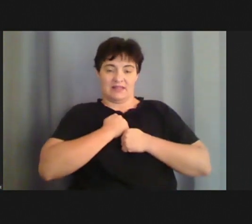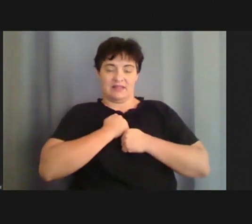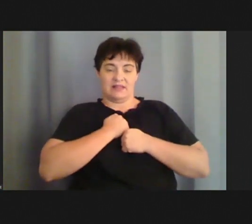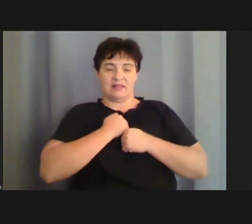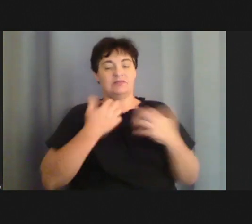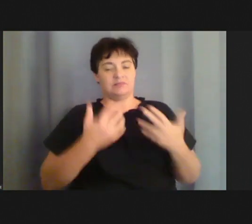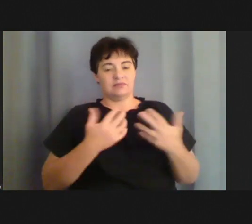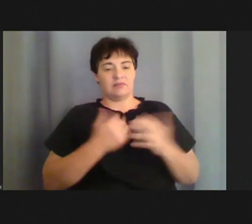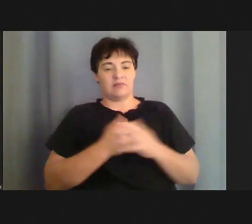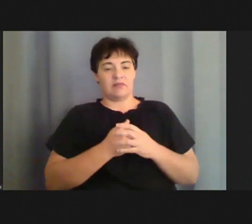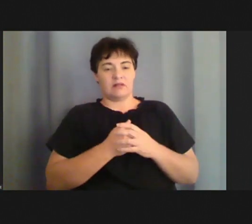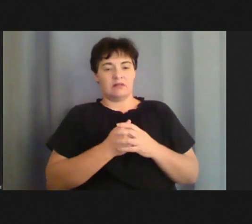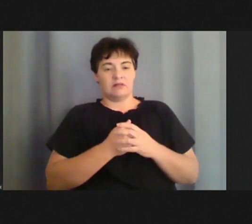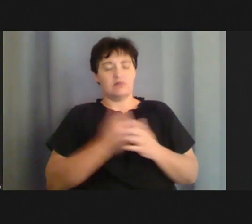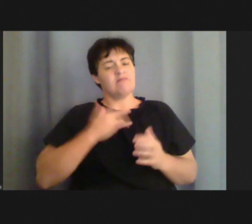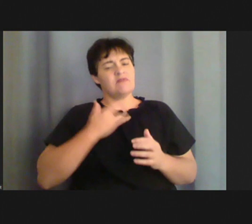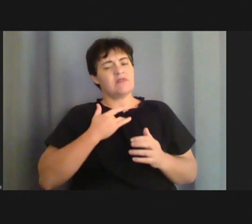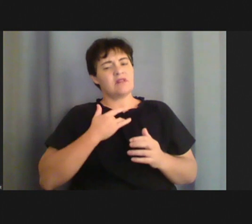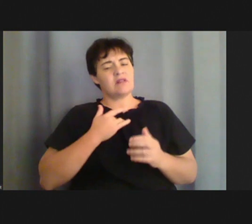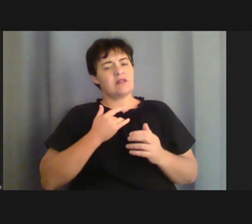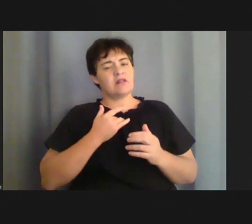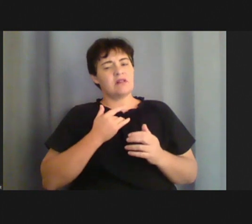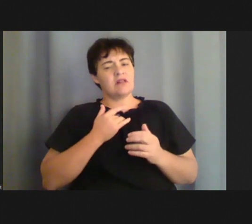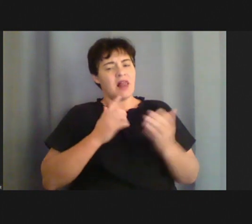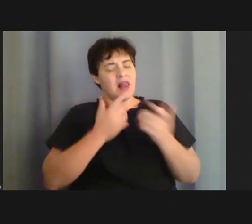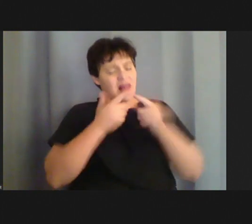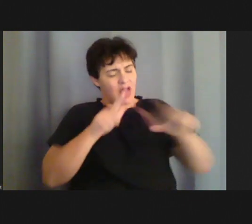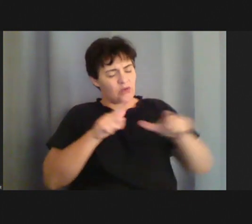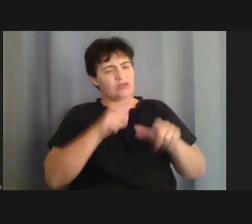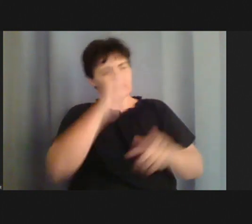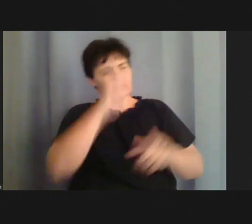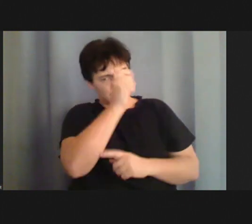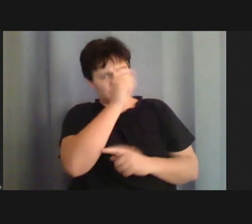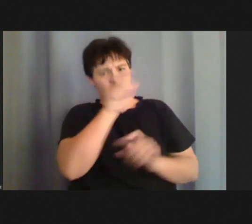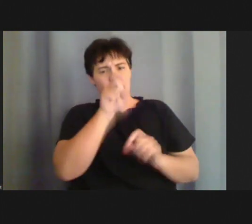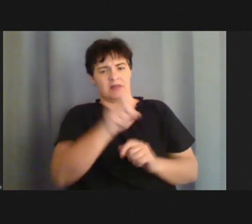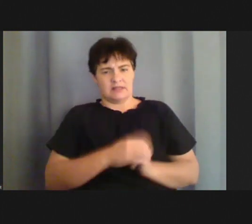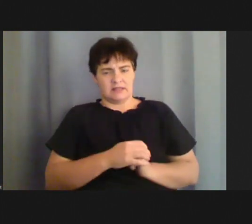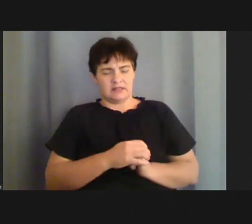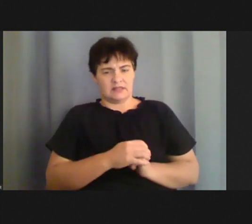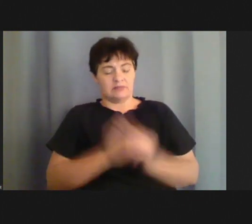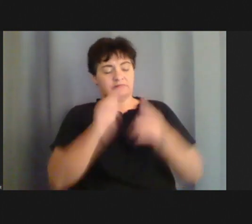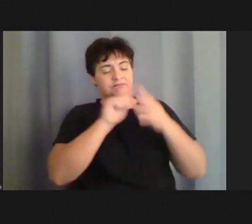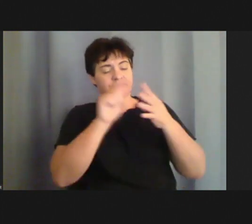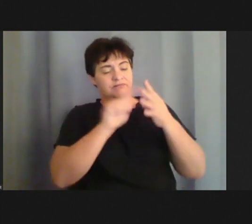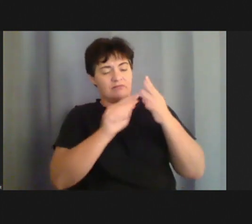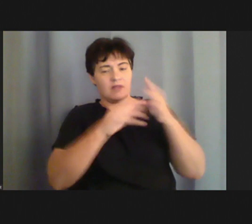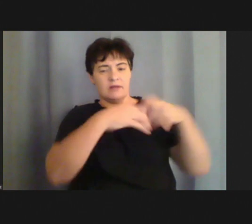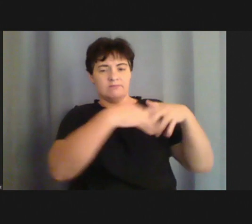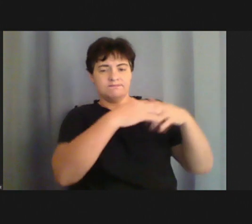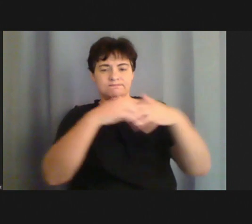I feel the right for the language to be recognized. So that so many things can be in place